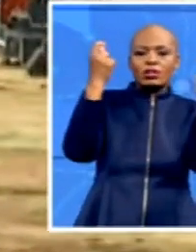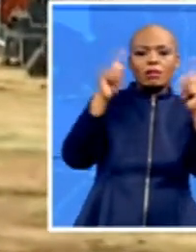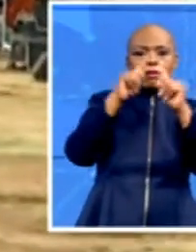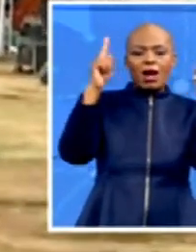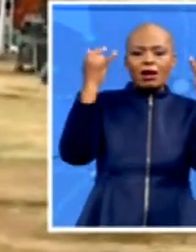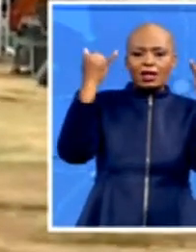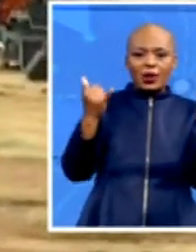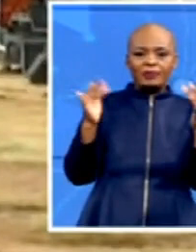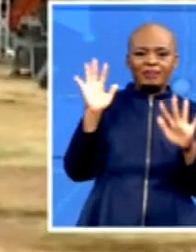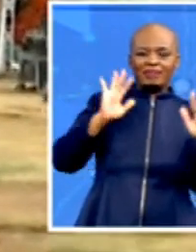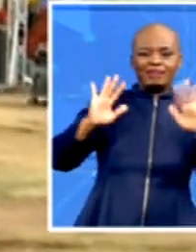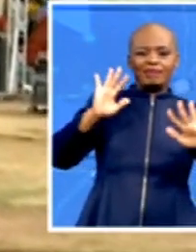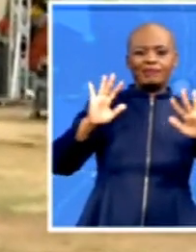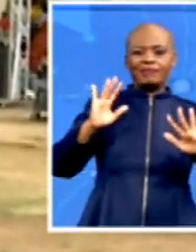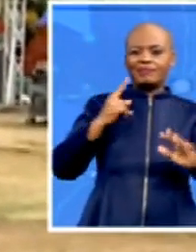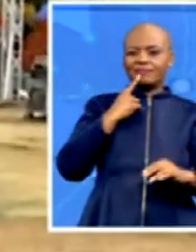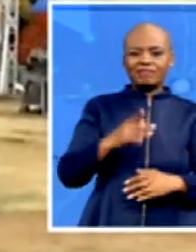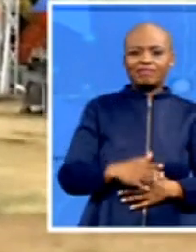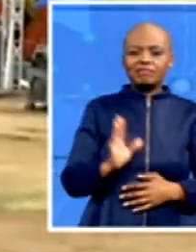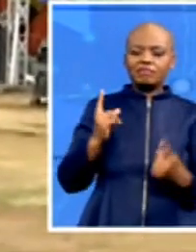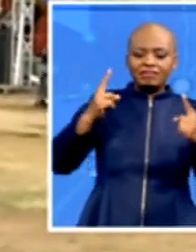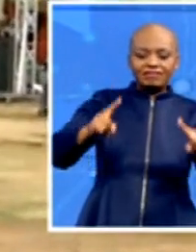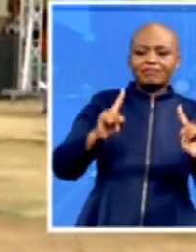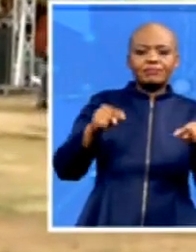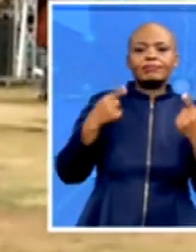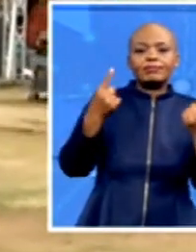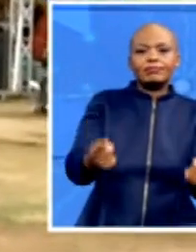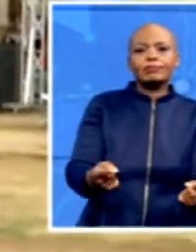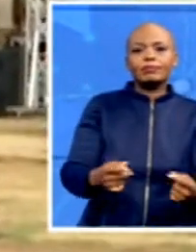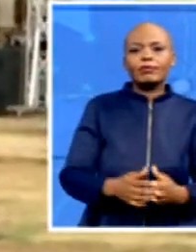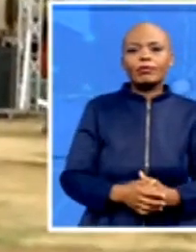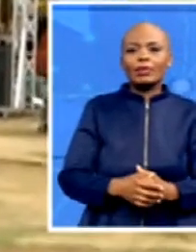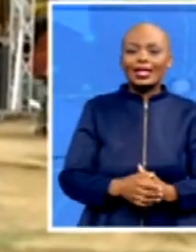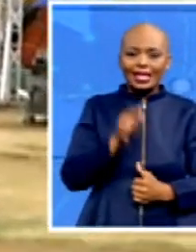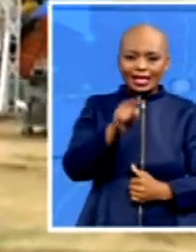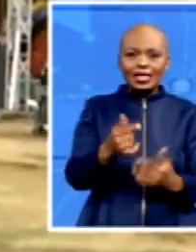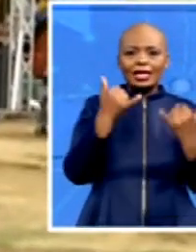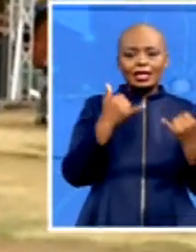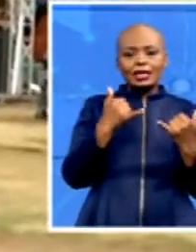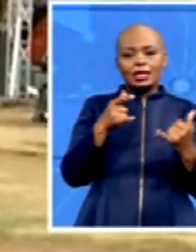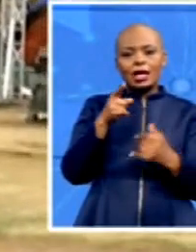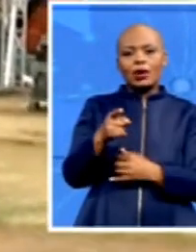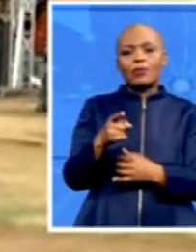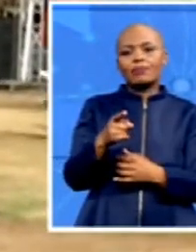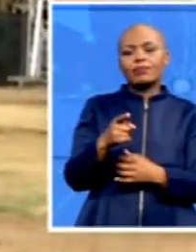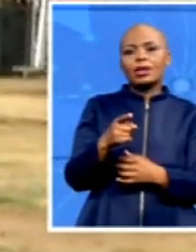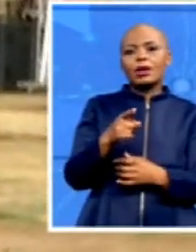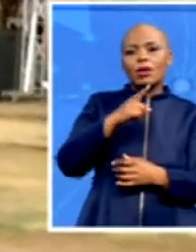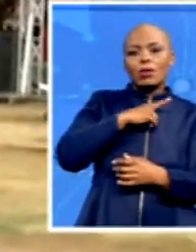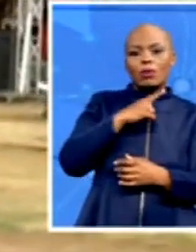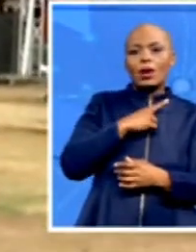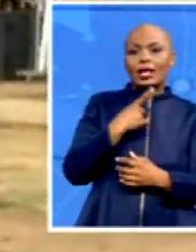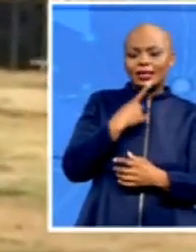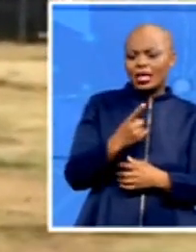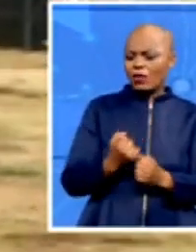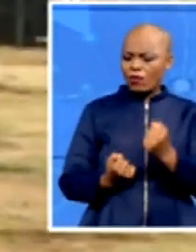as them, they are endorsing our King MisuZulu as the king. They are in full support of the King, Blaine, also